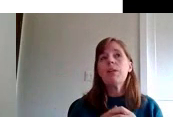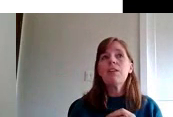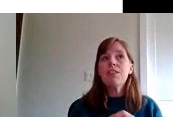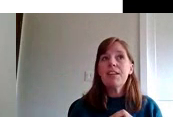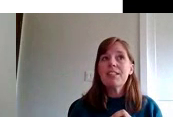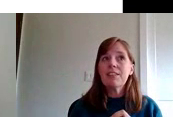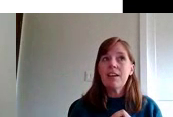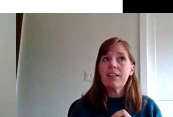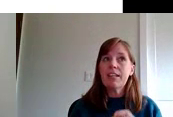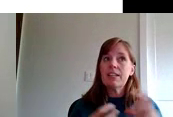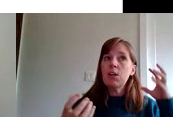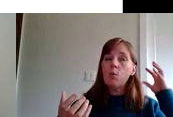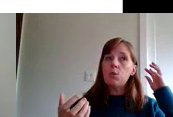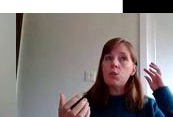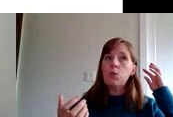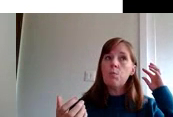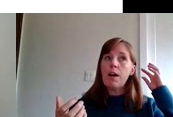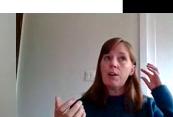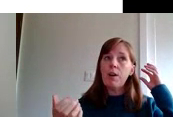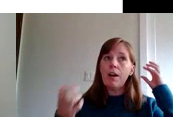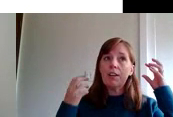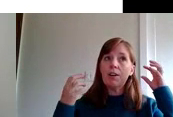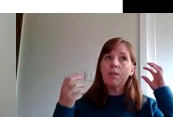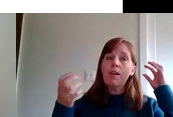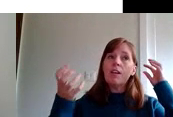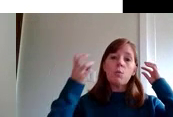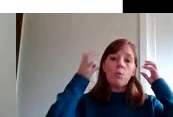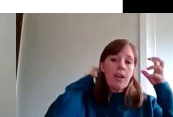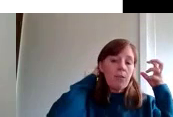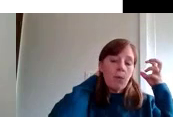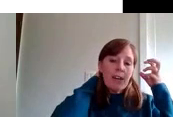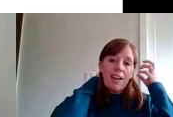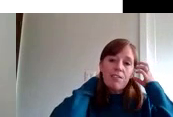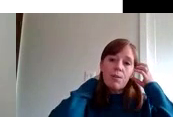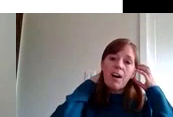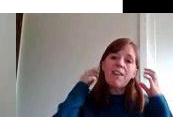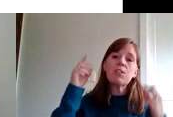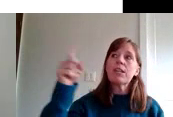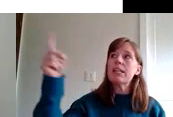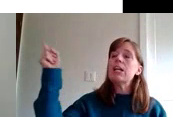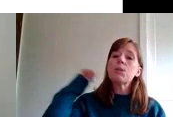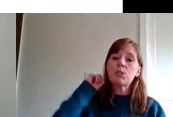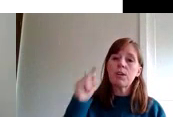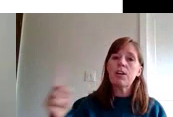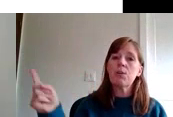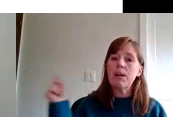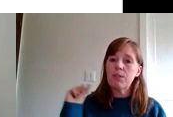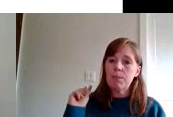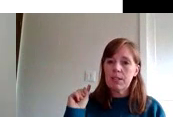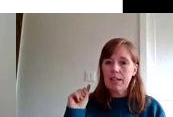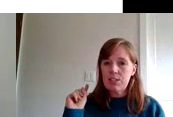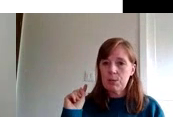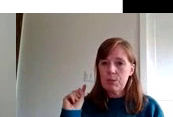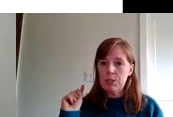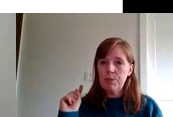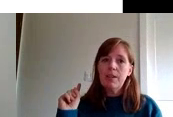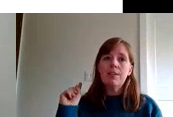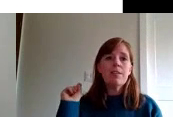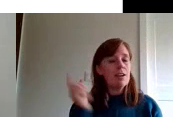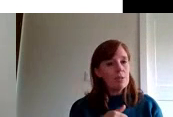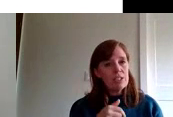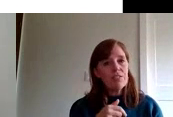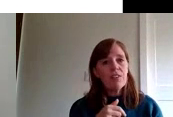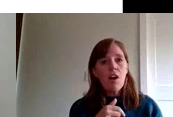good. The other thing is a lot of kids will do mono audio, so they'll have one headphone off so they can hear what's going on around them in the classroom